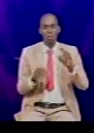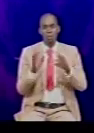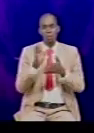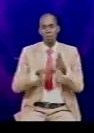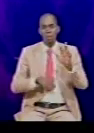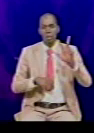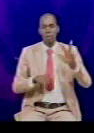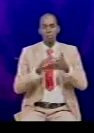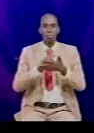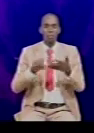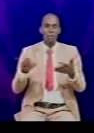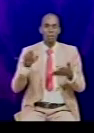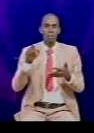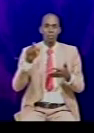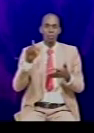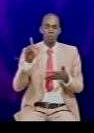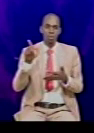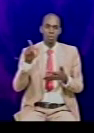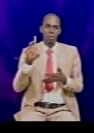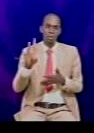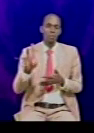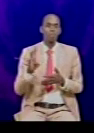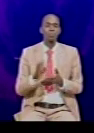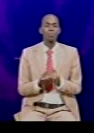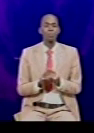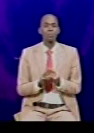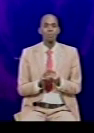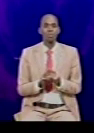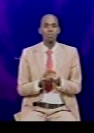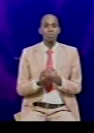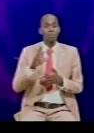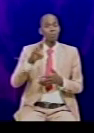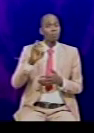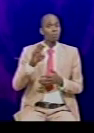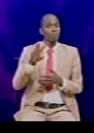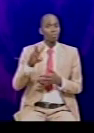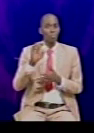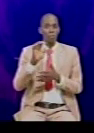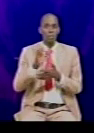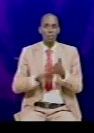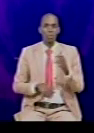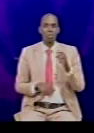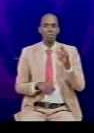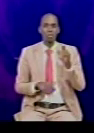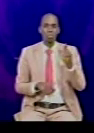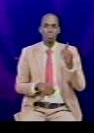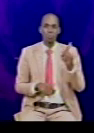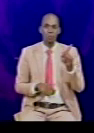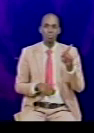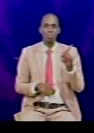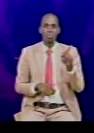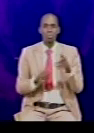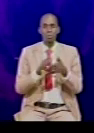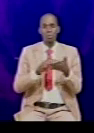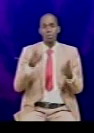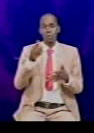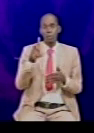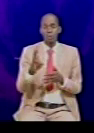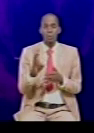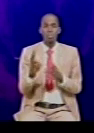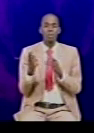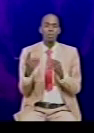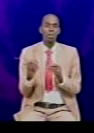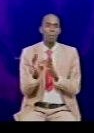27 of Revelation chapter 21, Jesus Christ still, the Bible tells